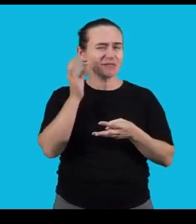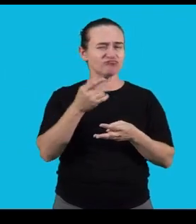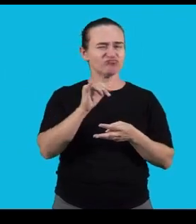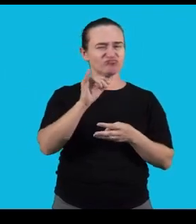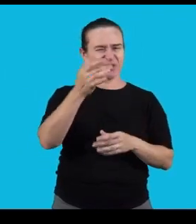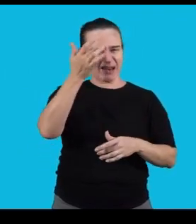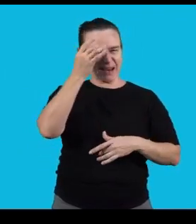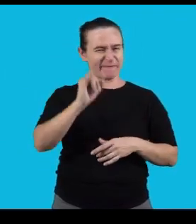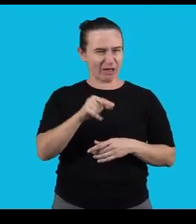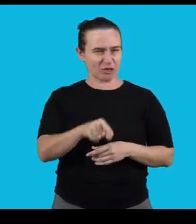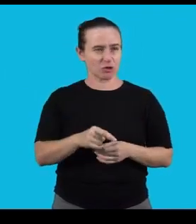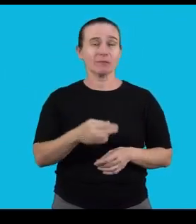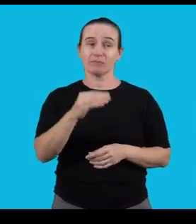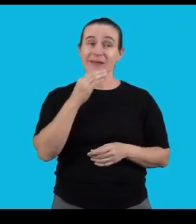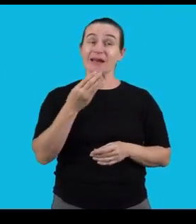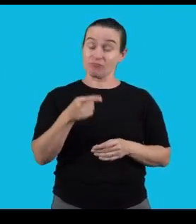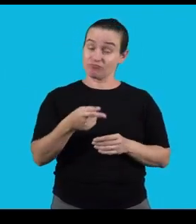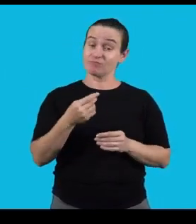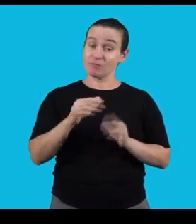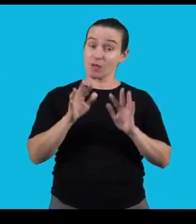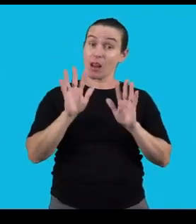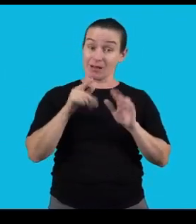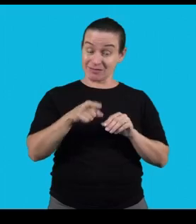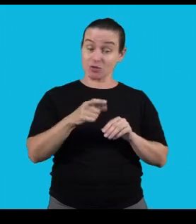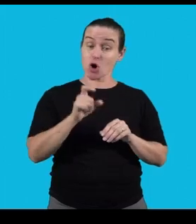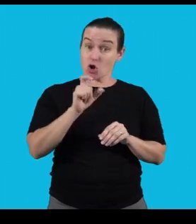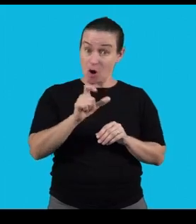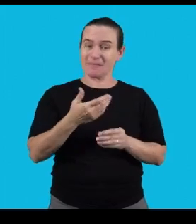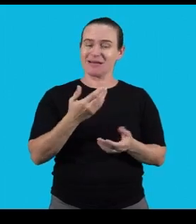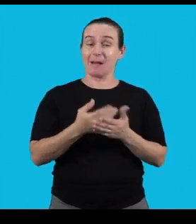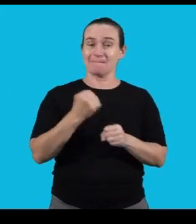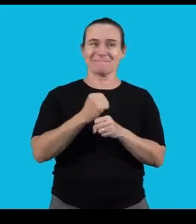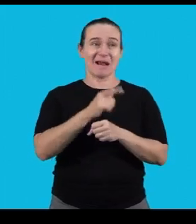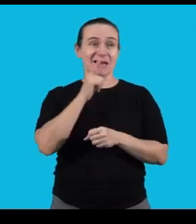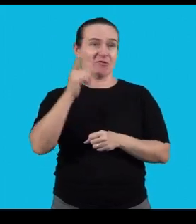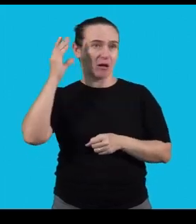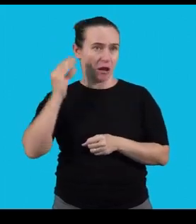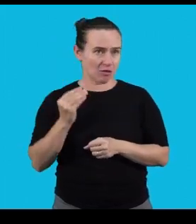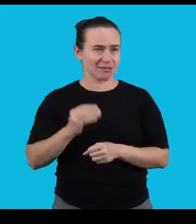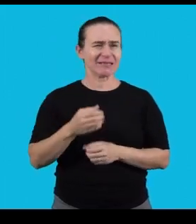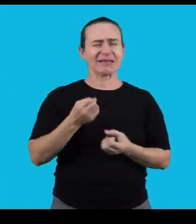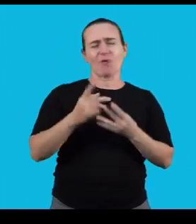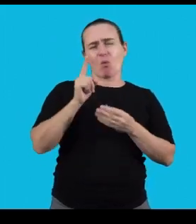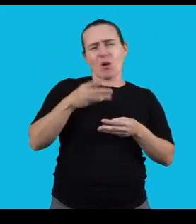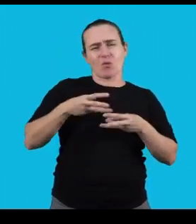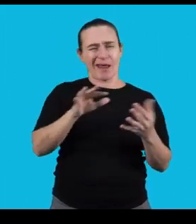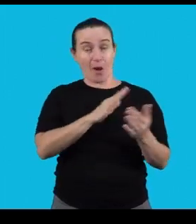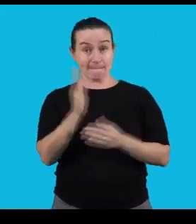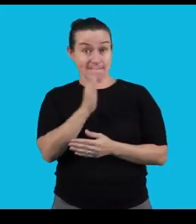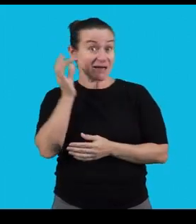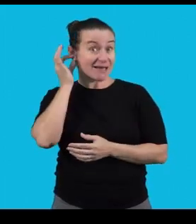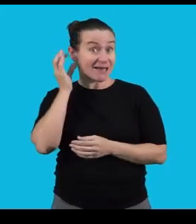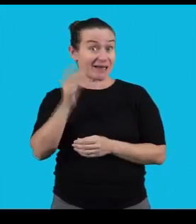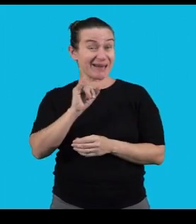are a common cause of hearing loss. State one way in which middle ear infections